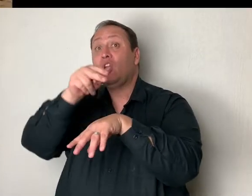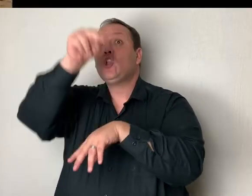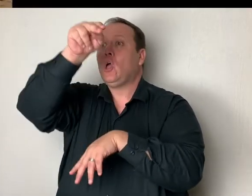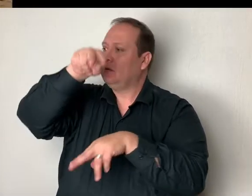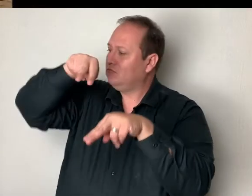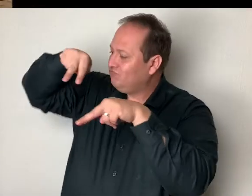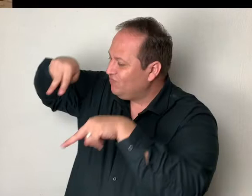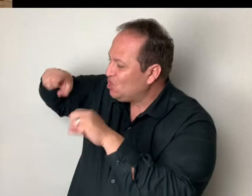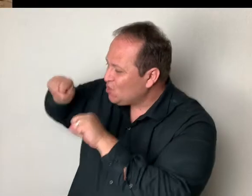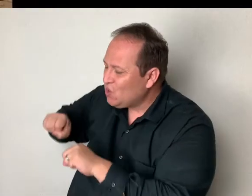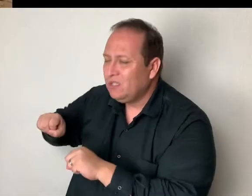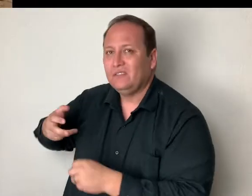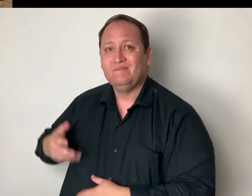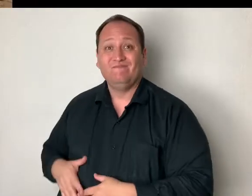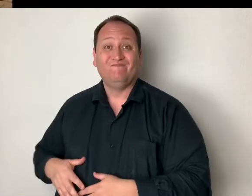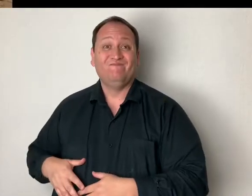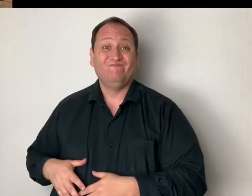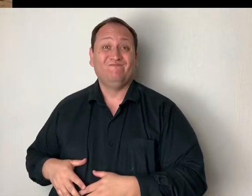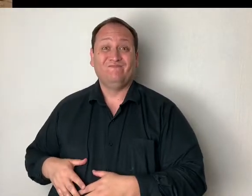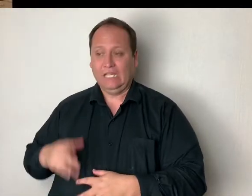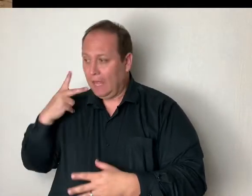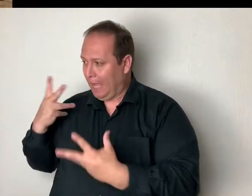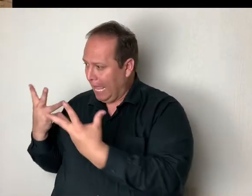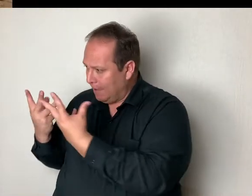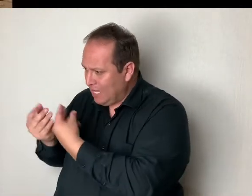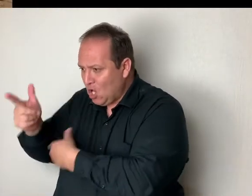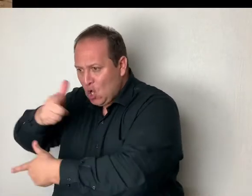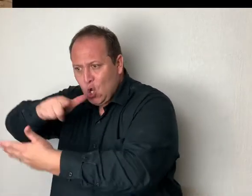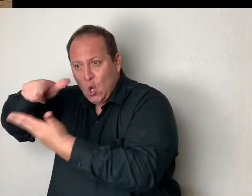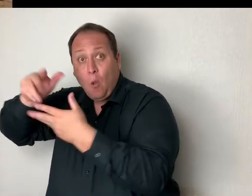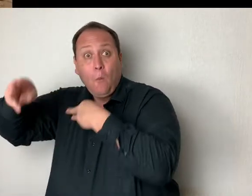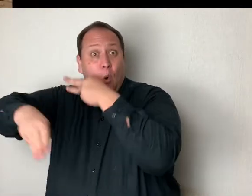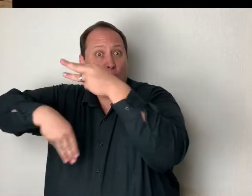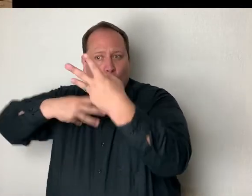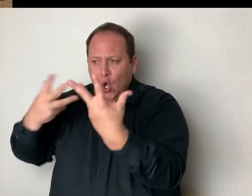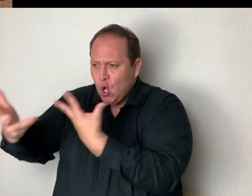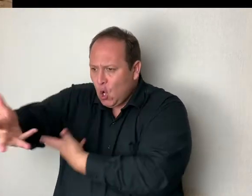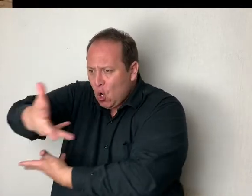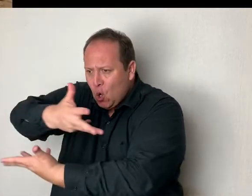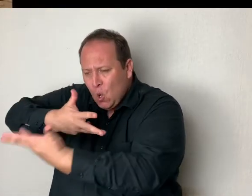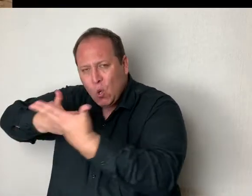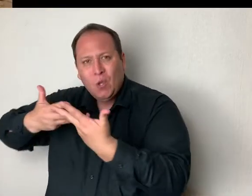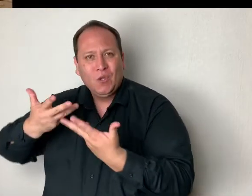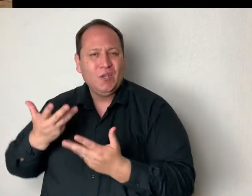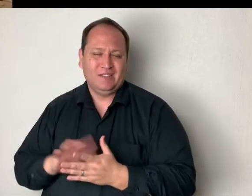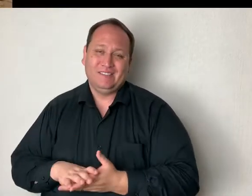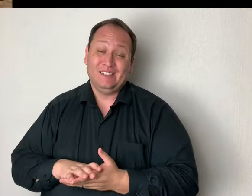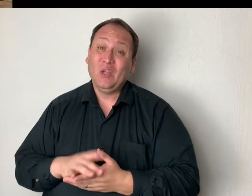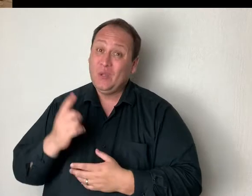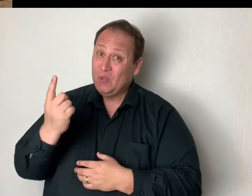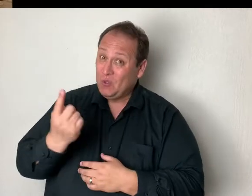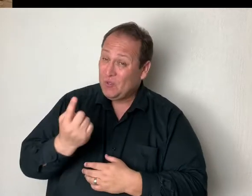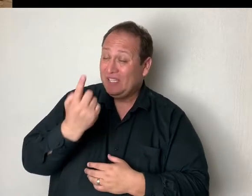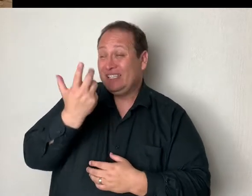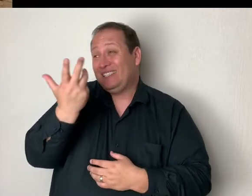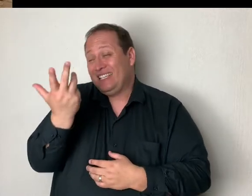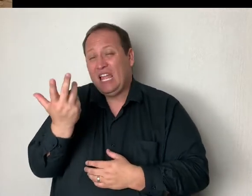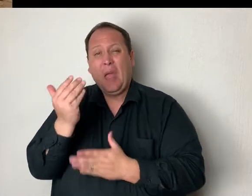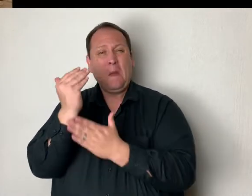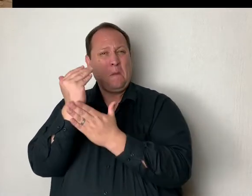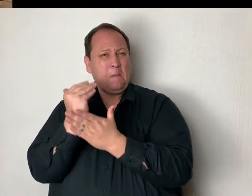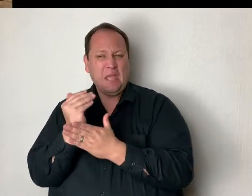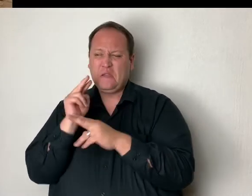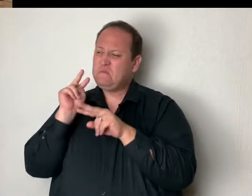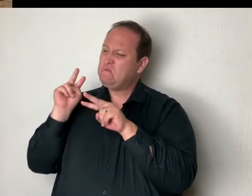as this meeting space is in the world, it is one of the least attractive and oppressive parks